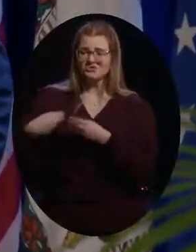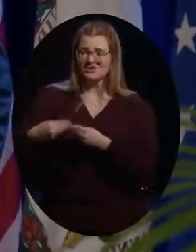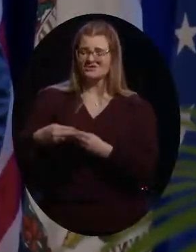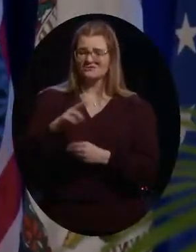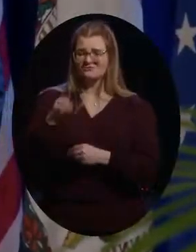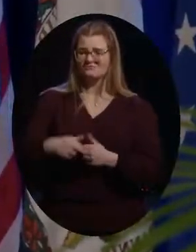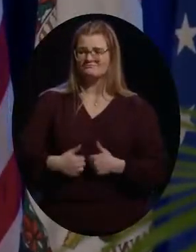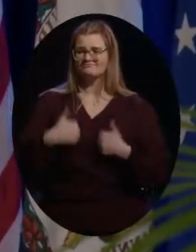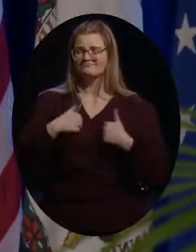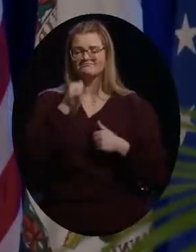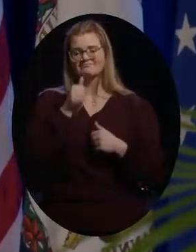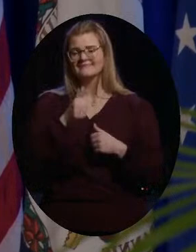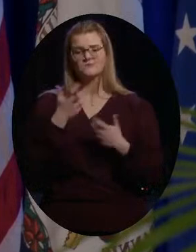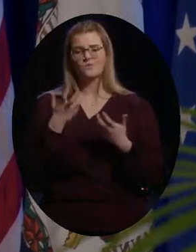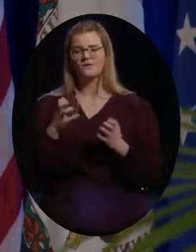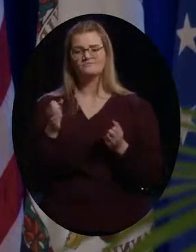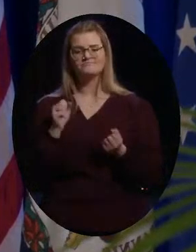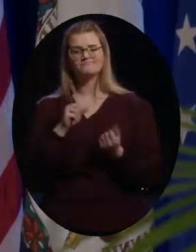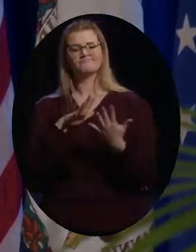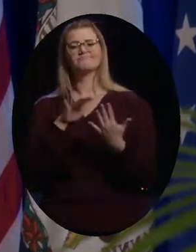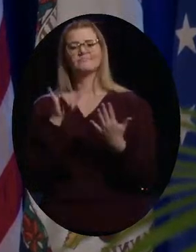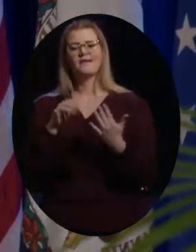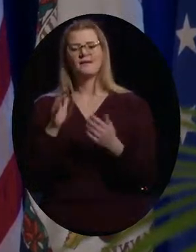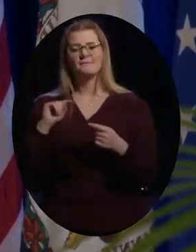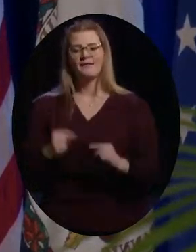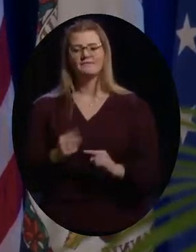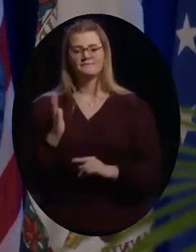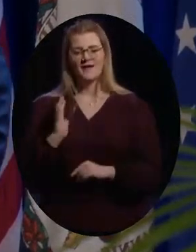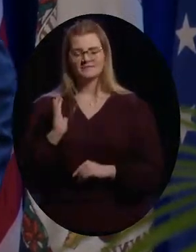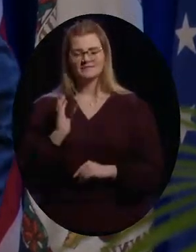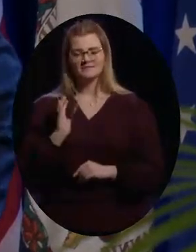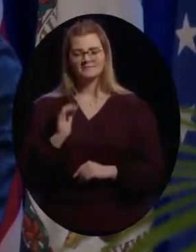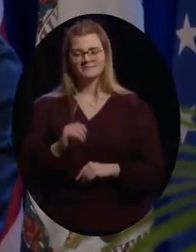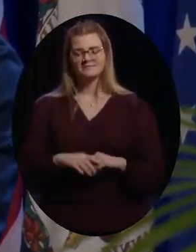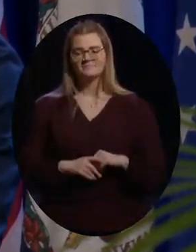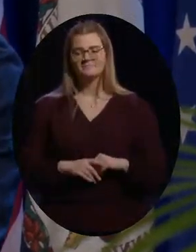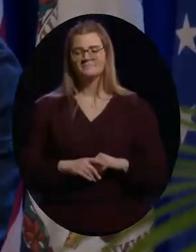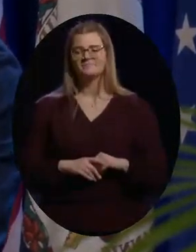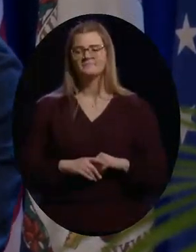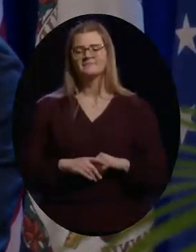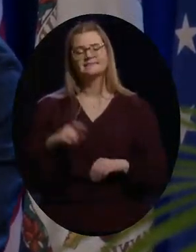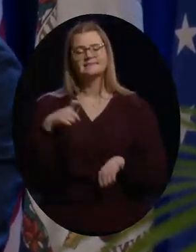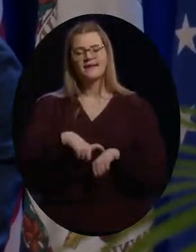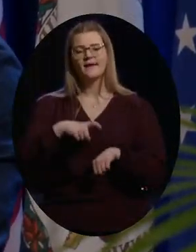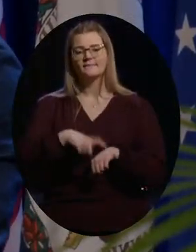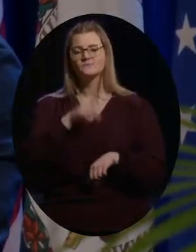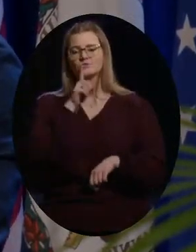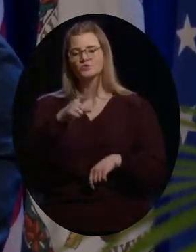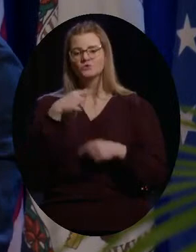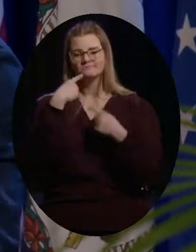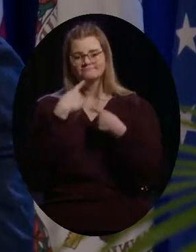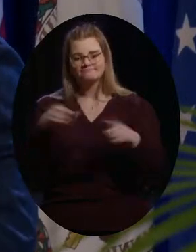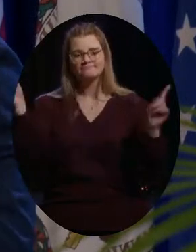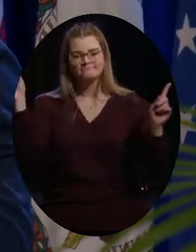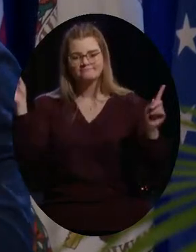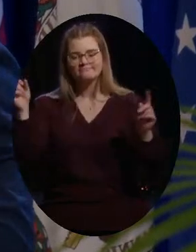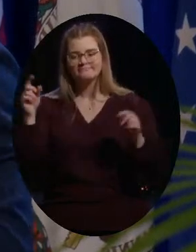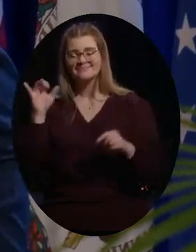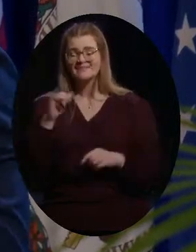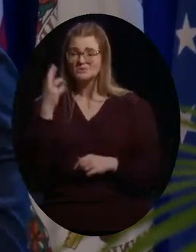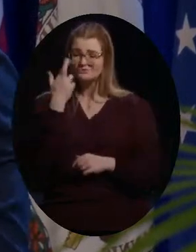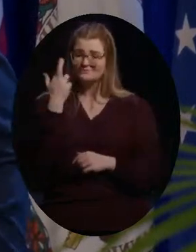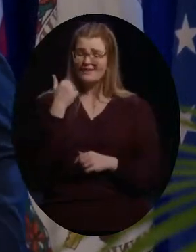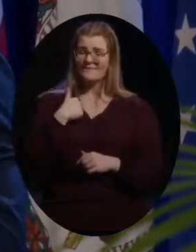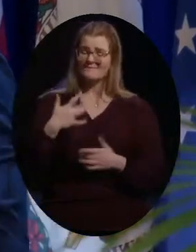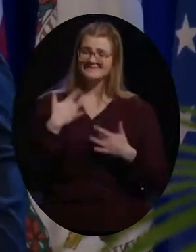to confront our painful past. Well, it's time that the truth be told, which is why I'm excited